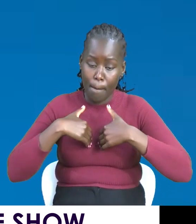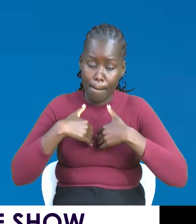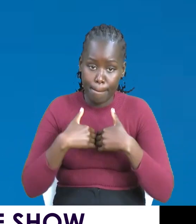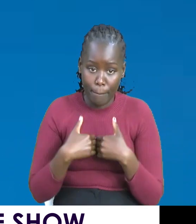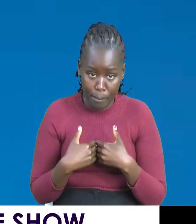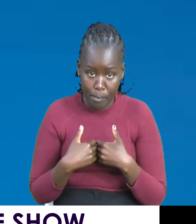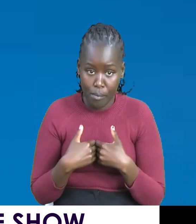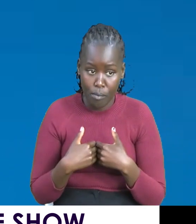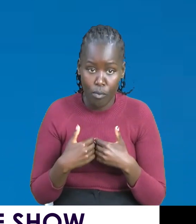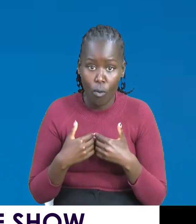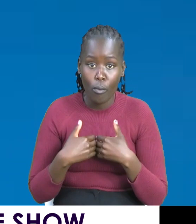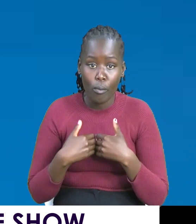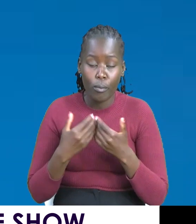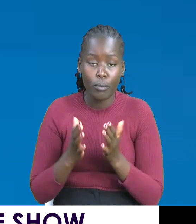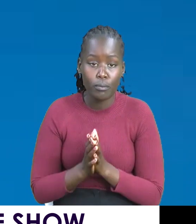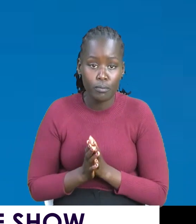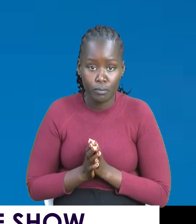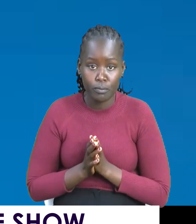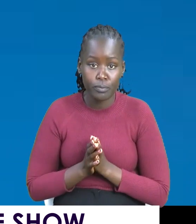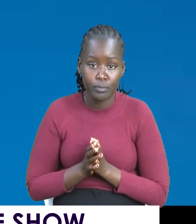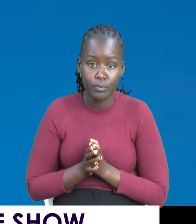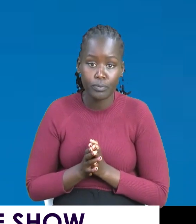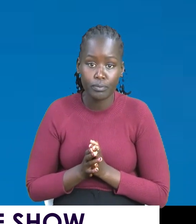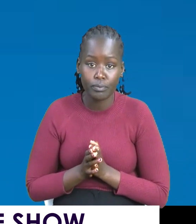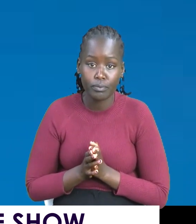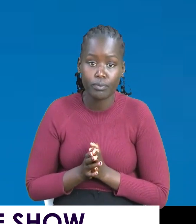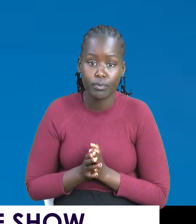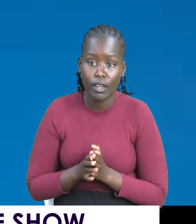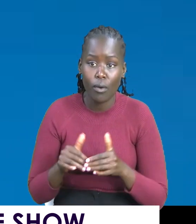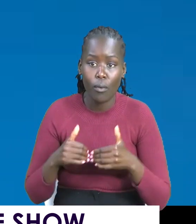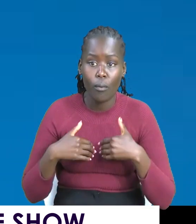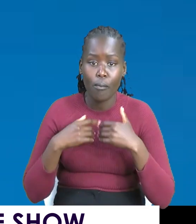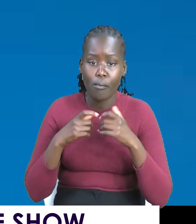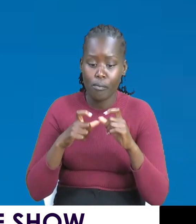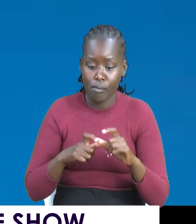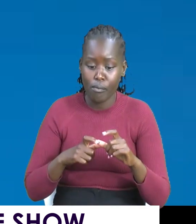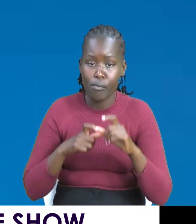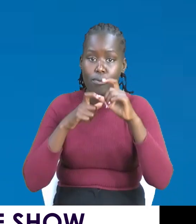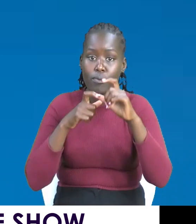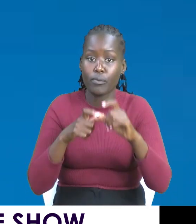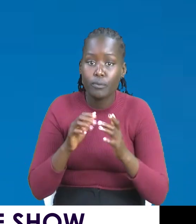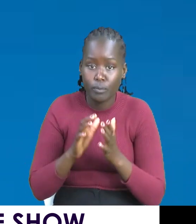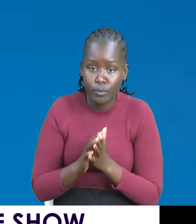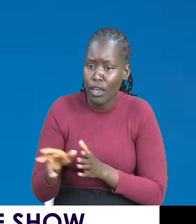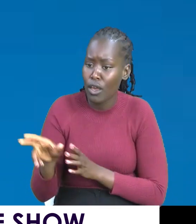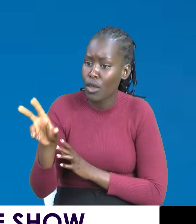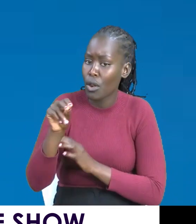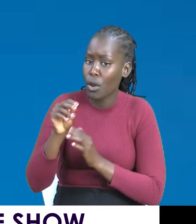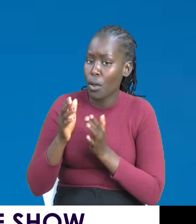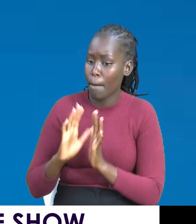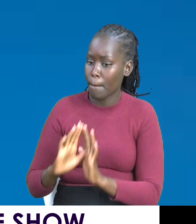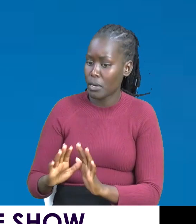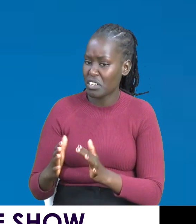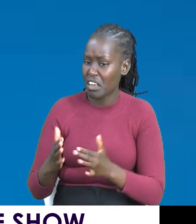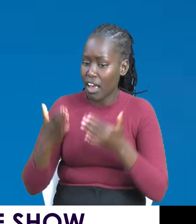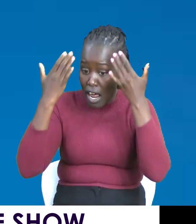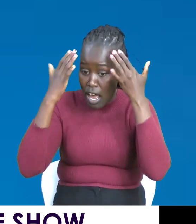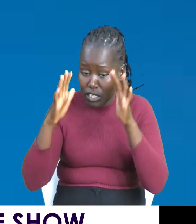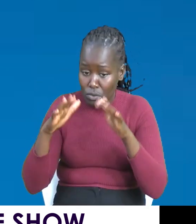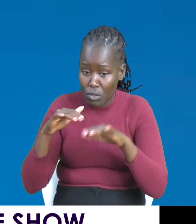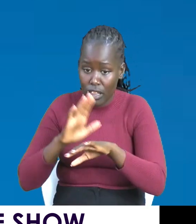vindication. There is a recompense. There is a reward. No one may know the good you're putting in